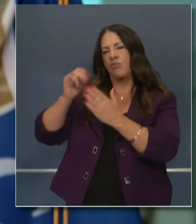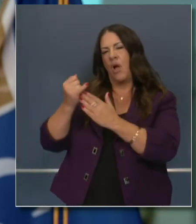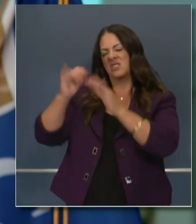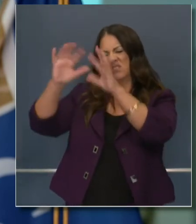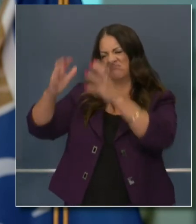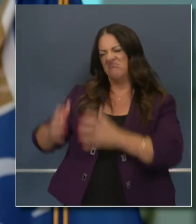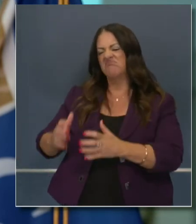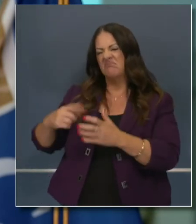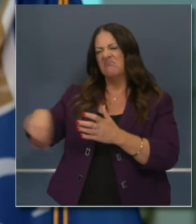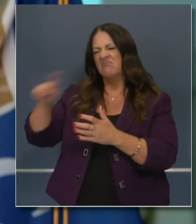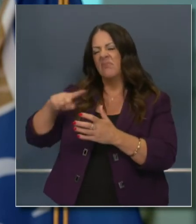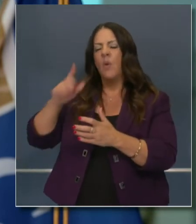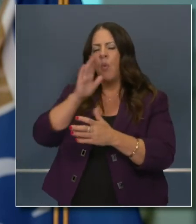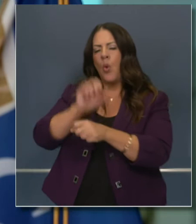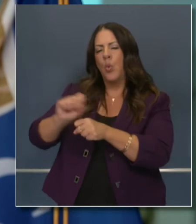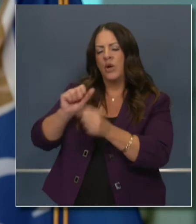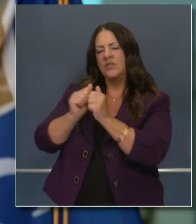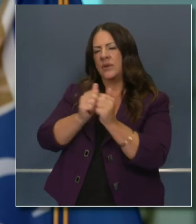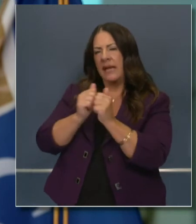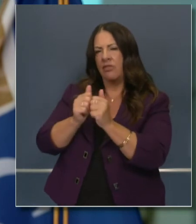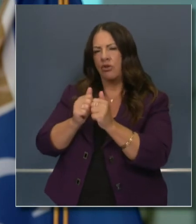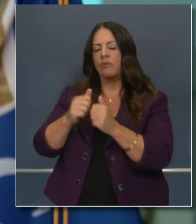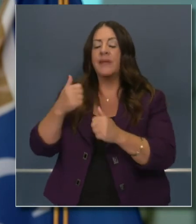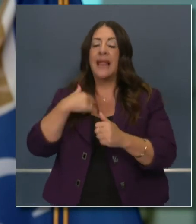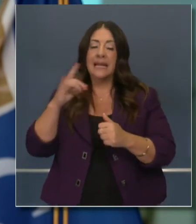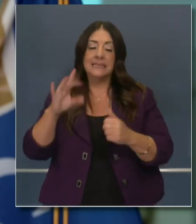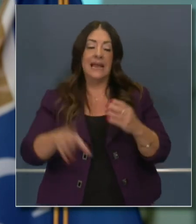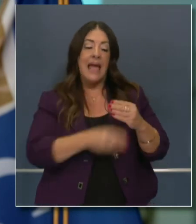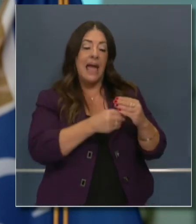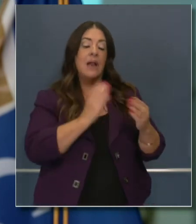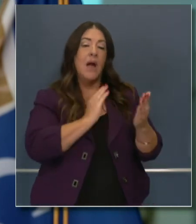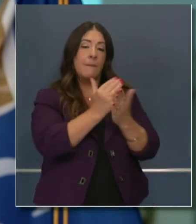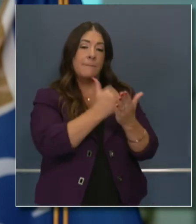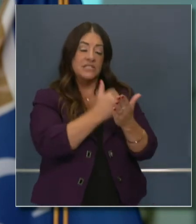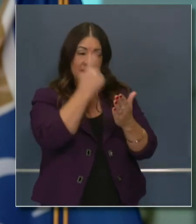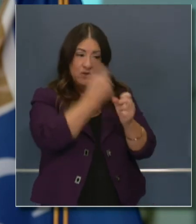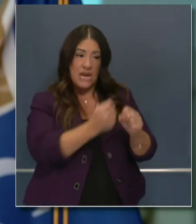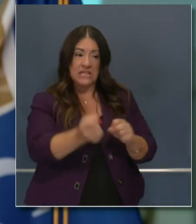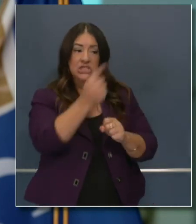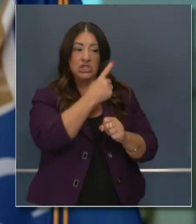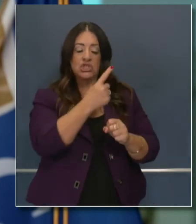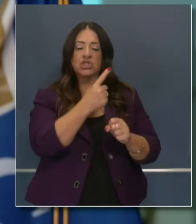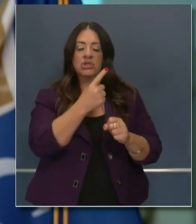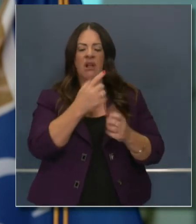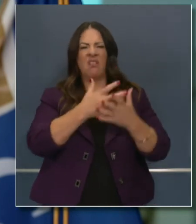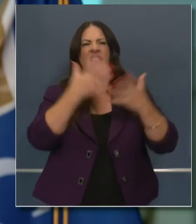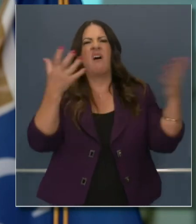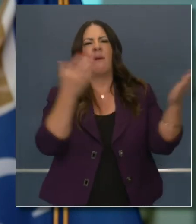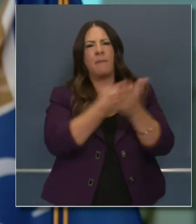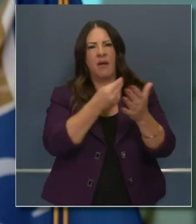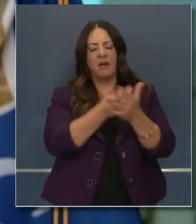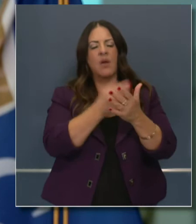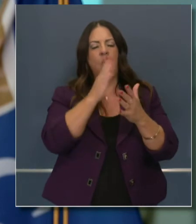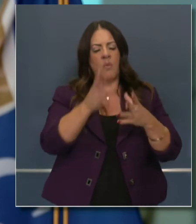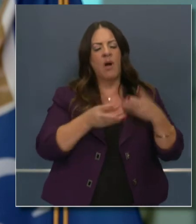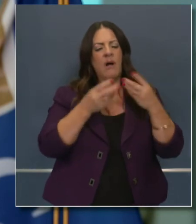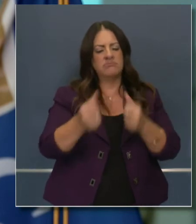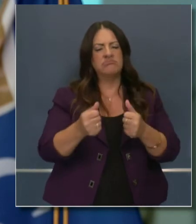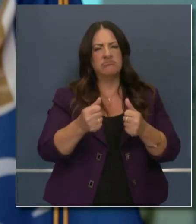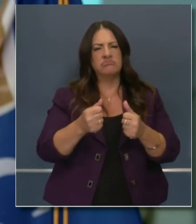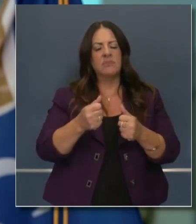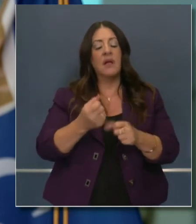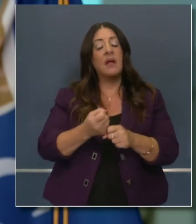as I just noted, I'm putting together next year's budget in real time. We put an historic amount of money in the budget. Going back to last year, the